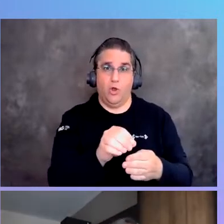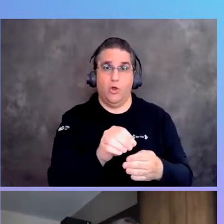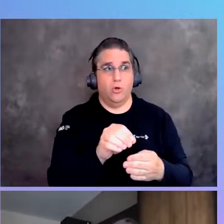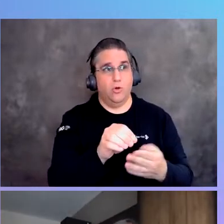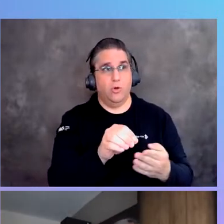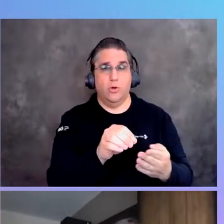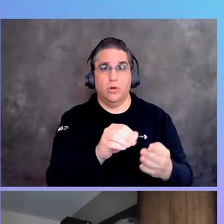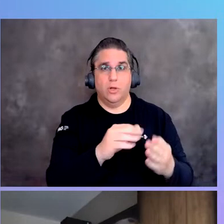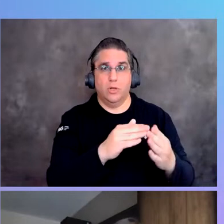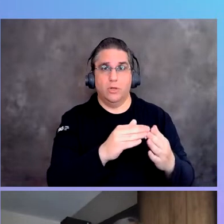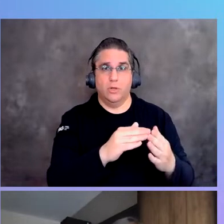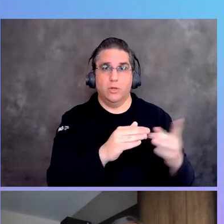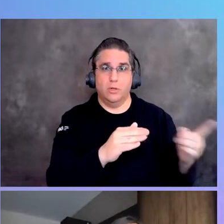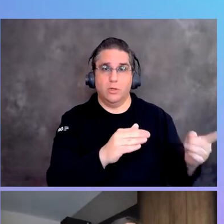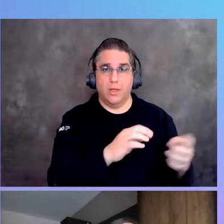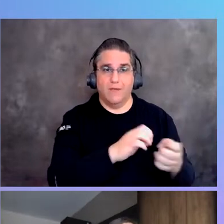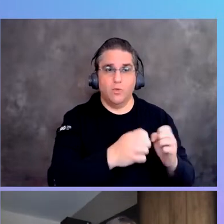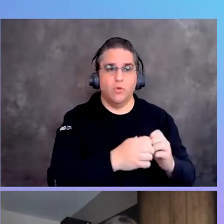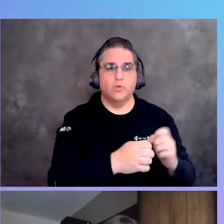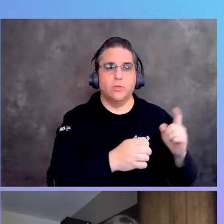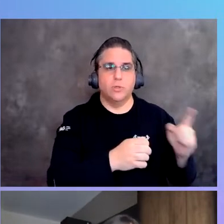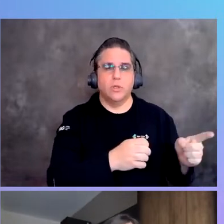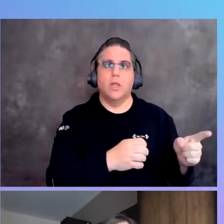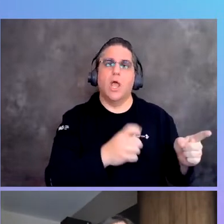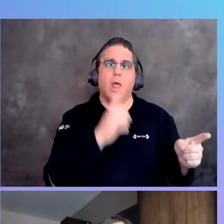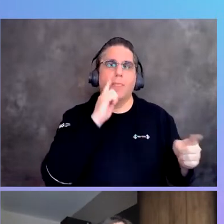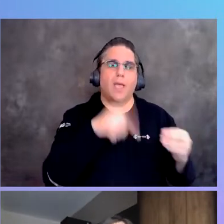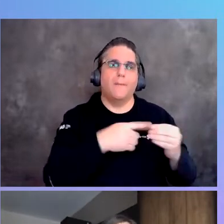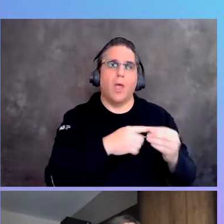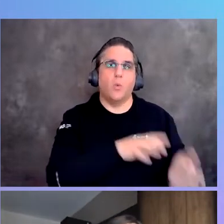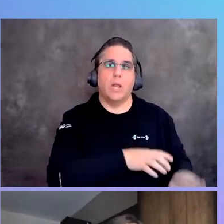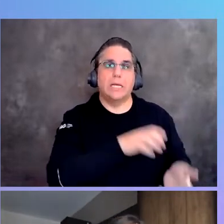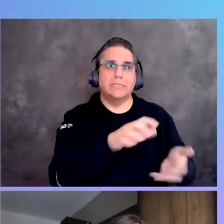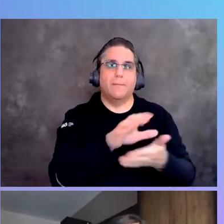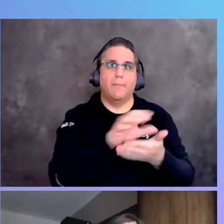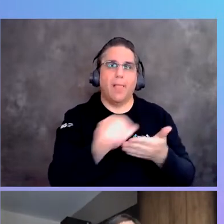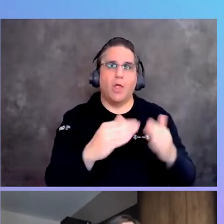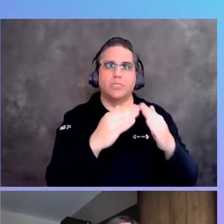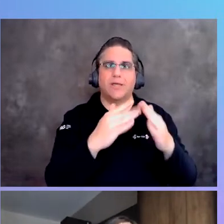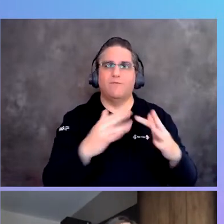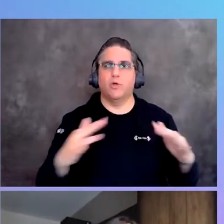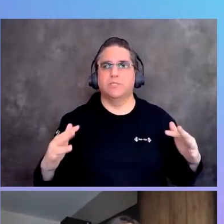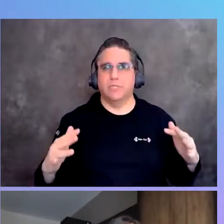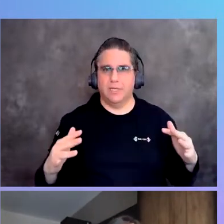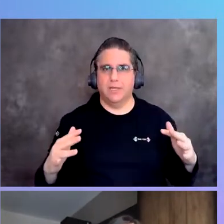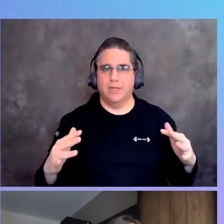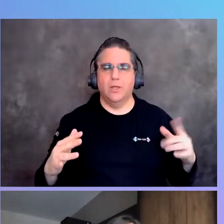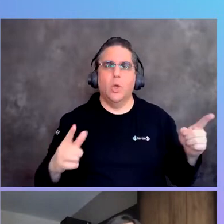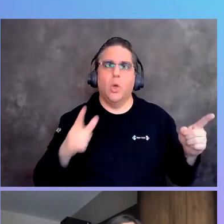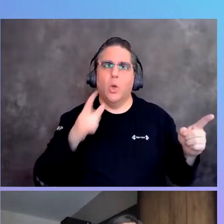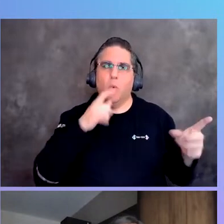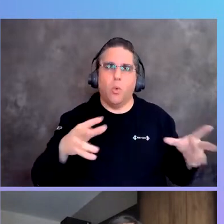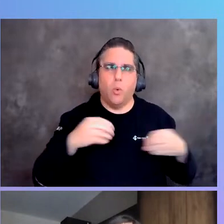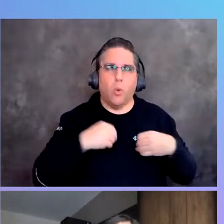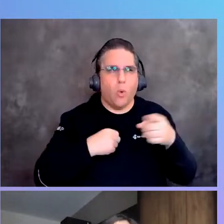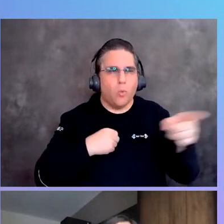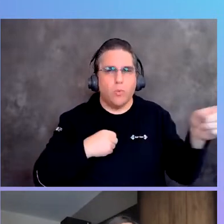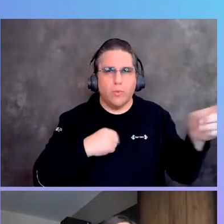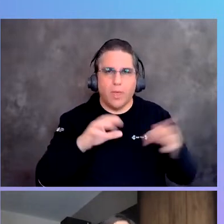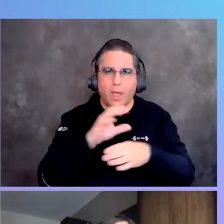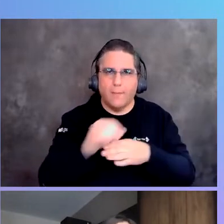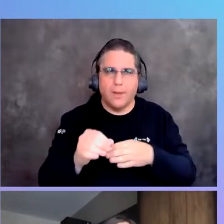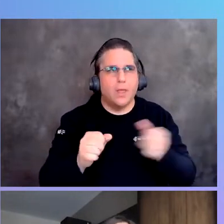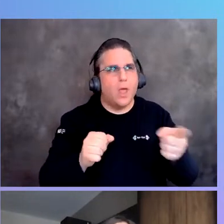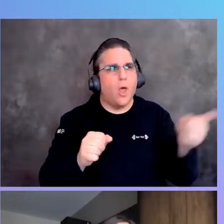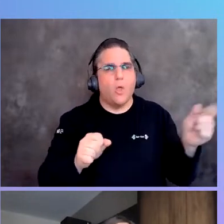So thinking about the supplier itself, their ownership, the employees on their side, are they